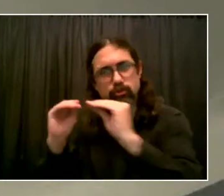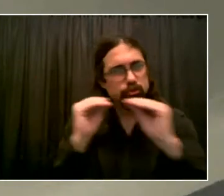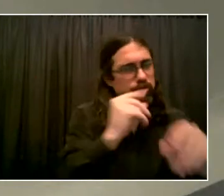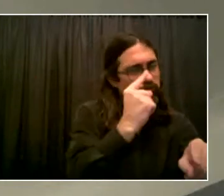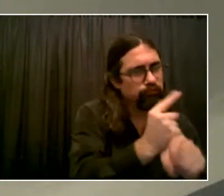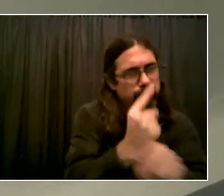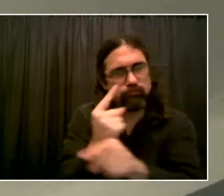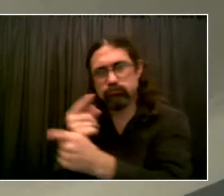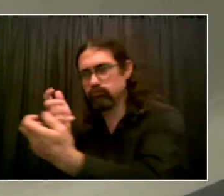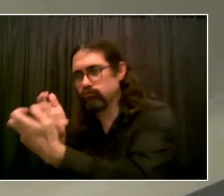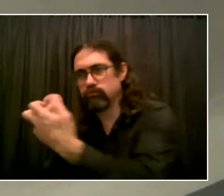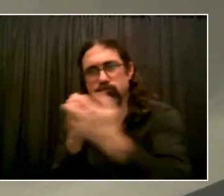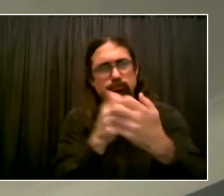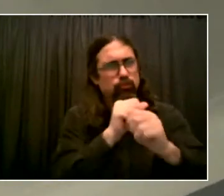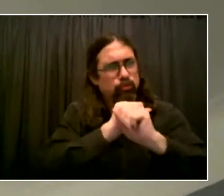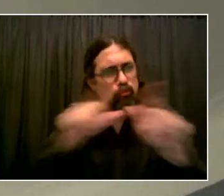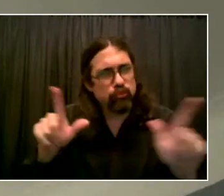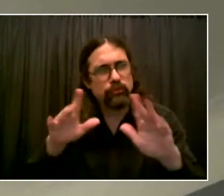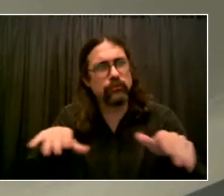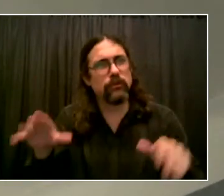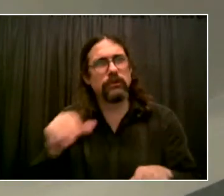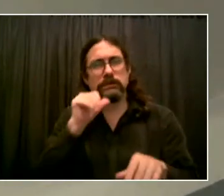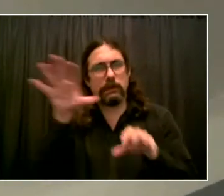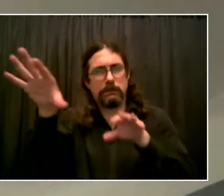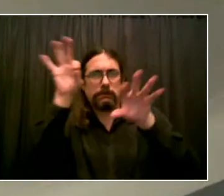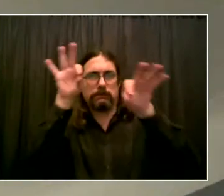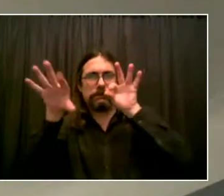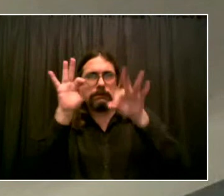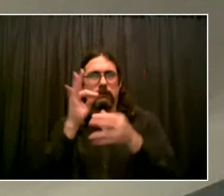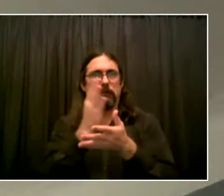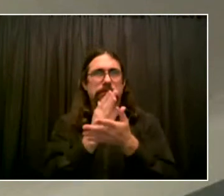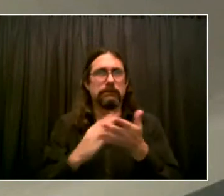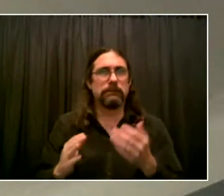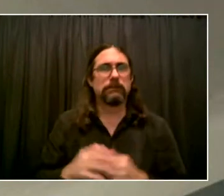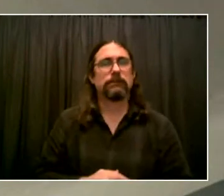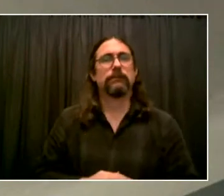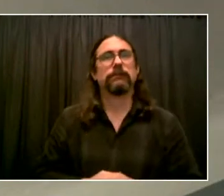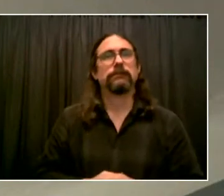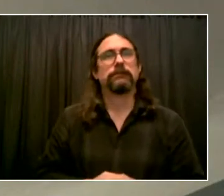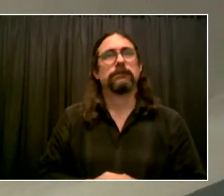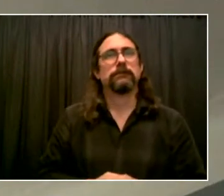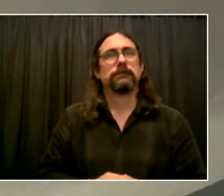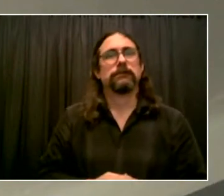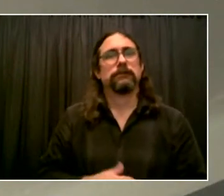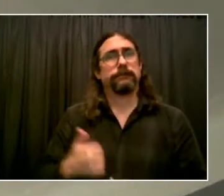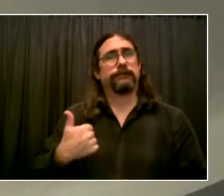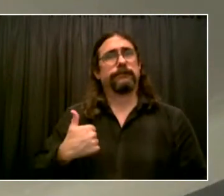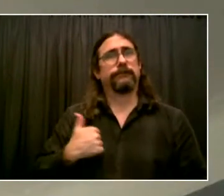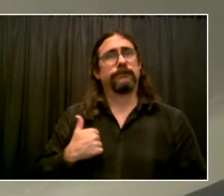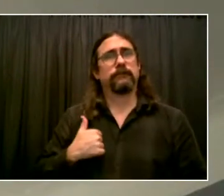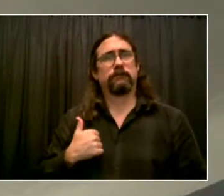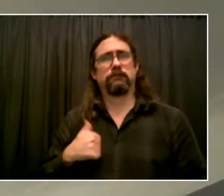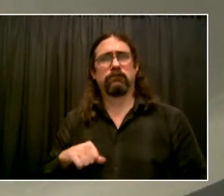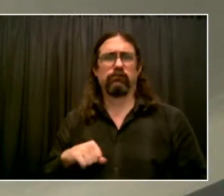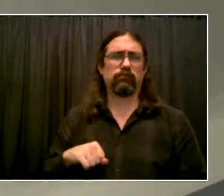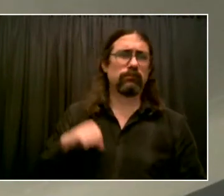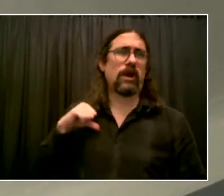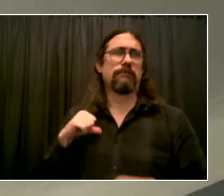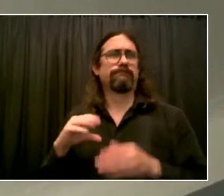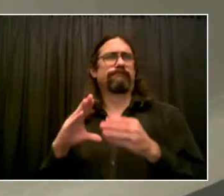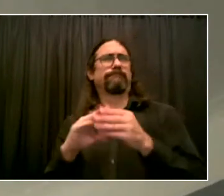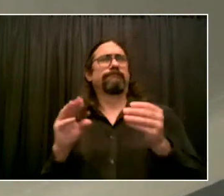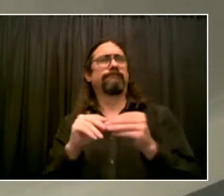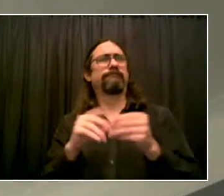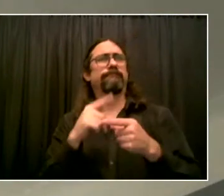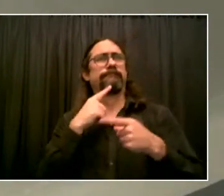ability. And I'm very proud to say that we've made a major investment on the state level in just doing that, something